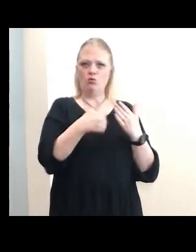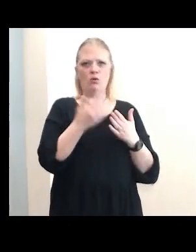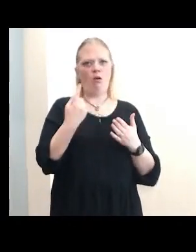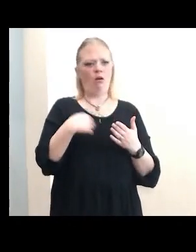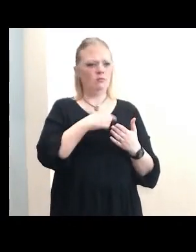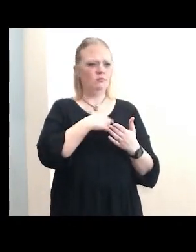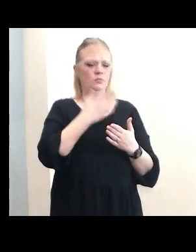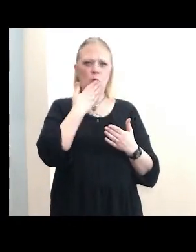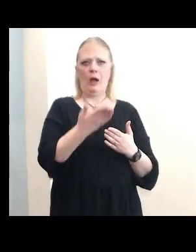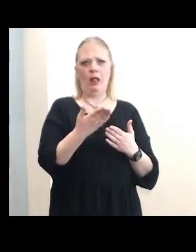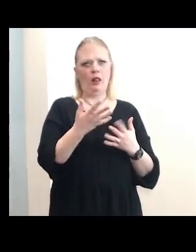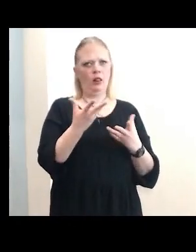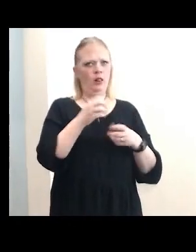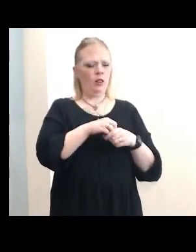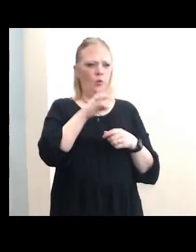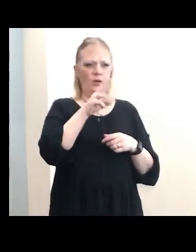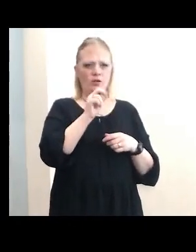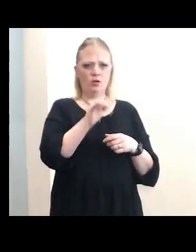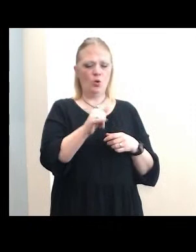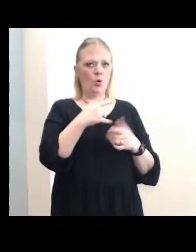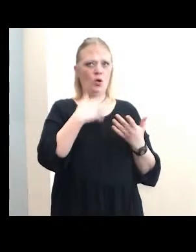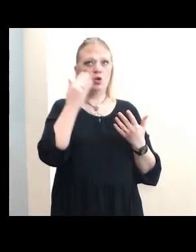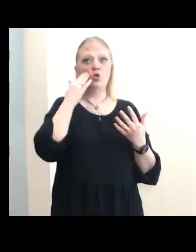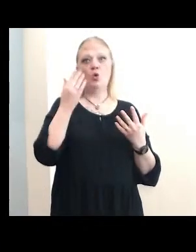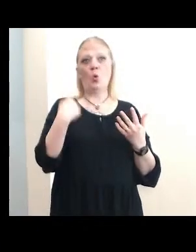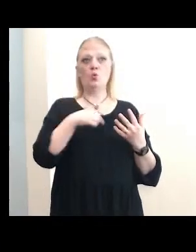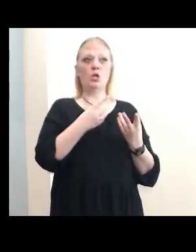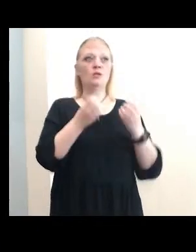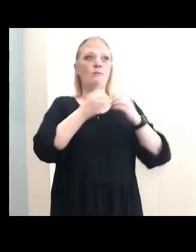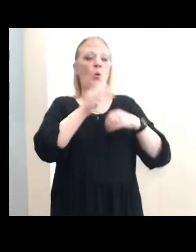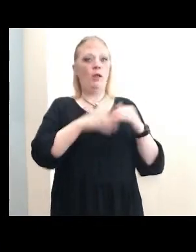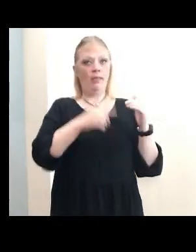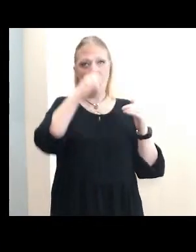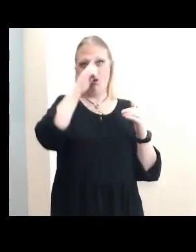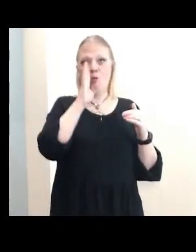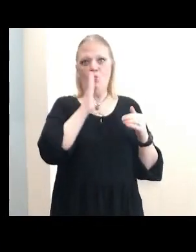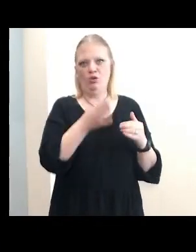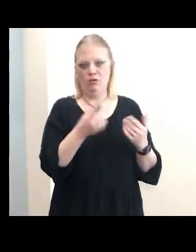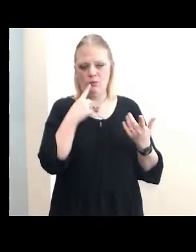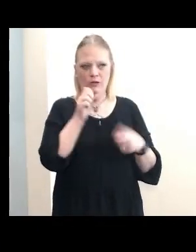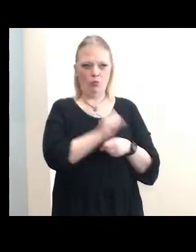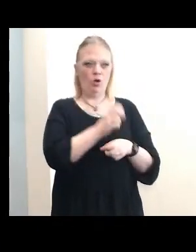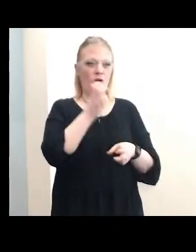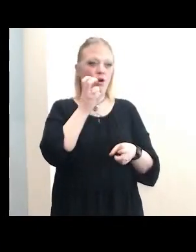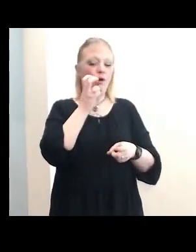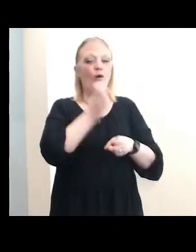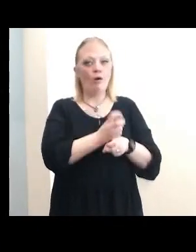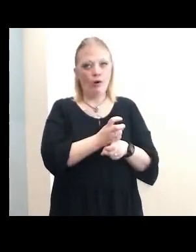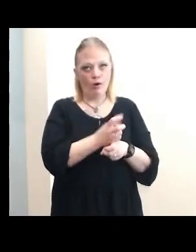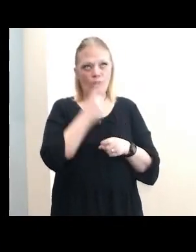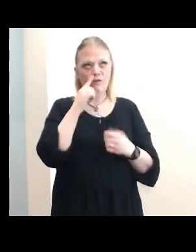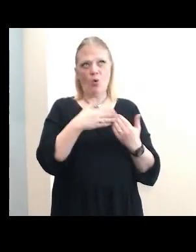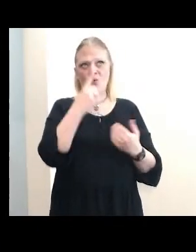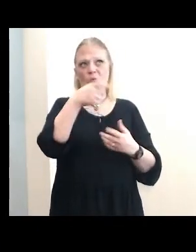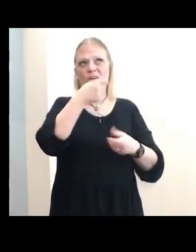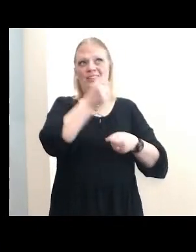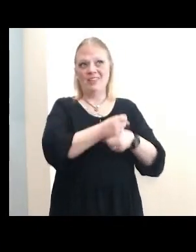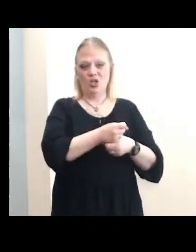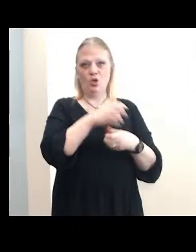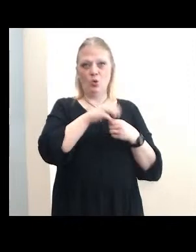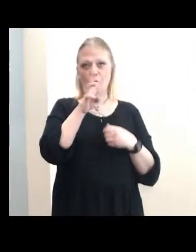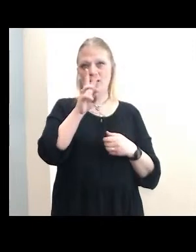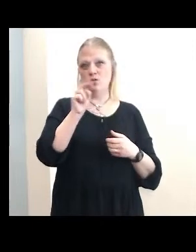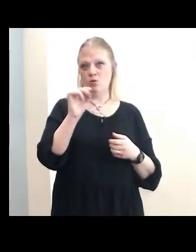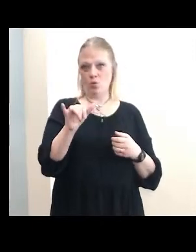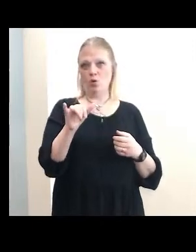think she knows even more of us more than she ever thought she would, as we've worked very hard for almost a year now, at least in Western New